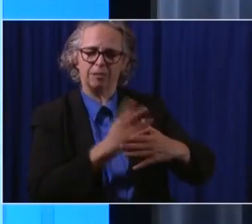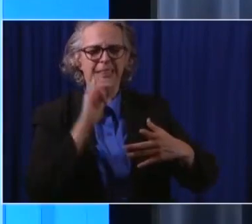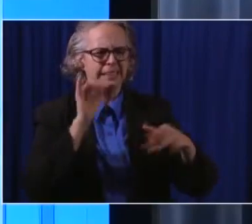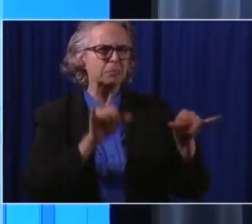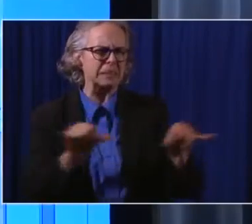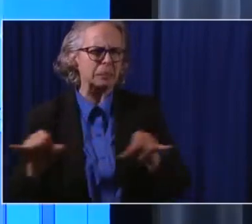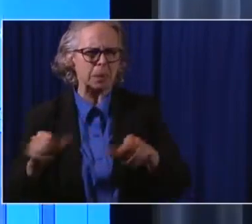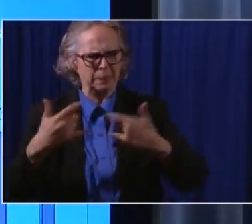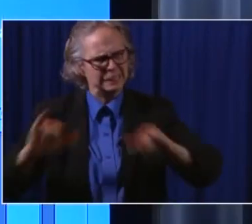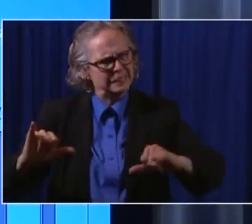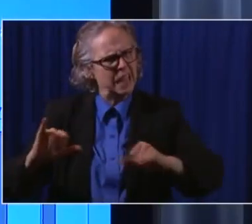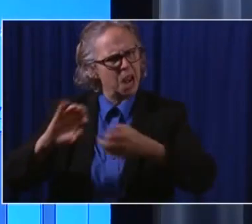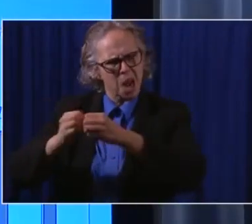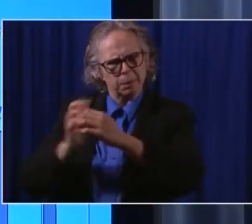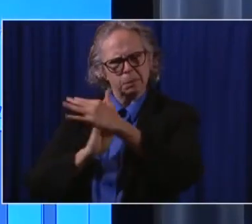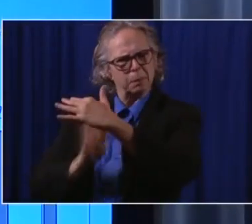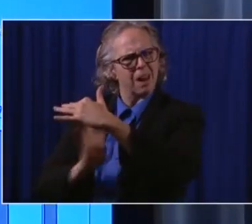Eric.